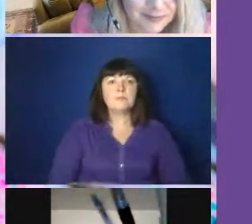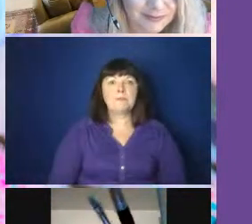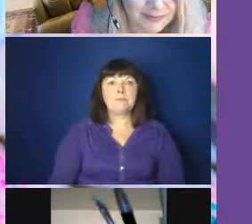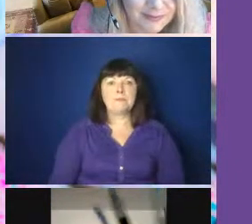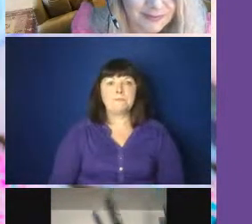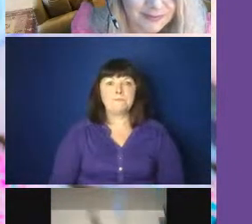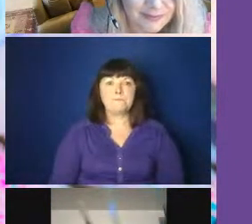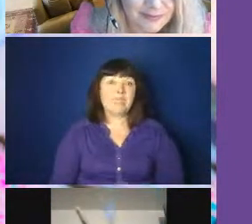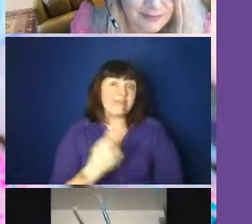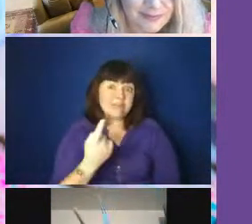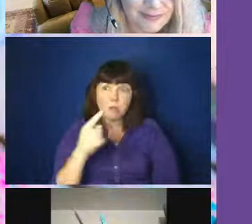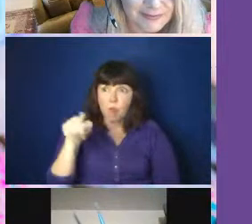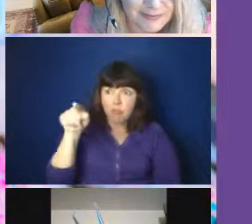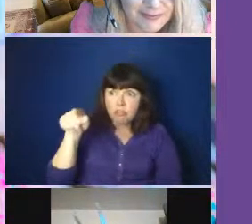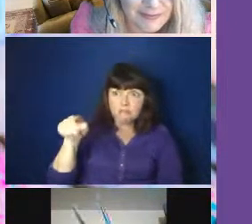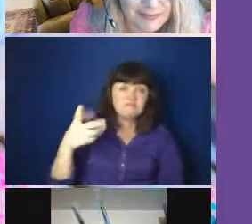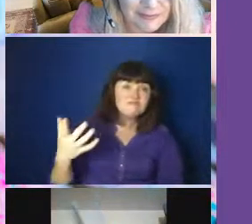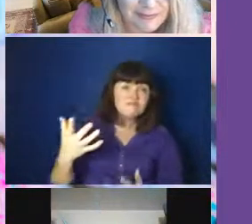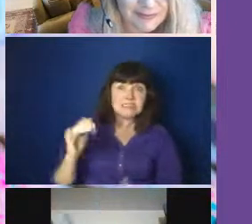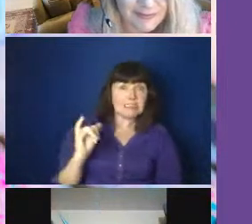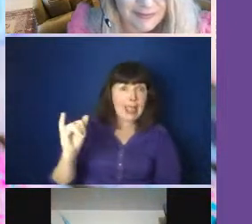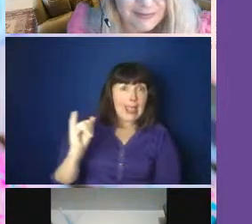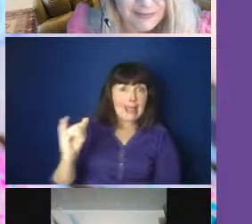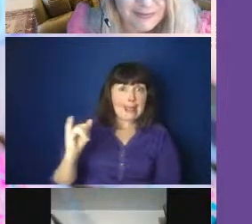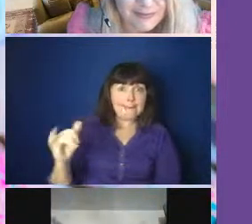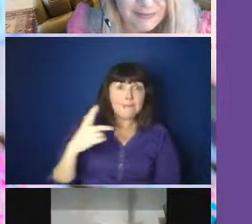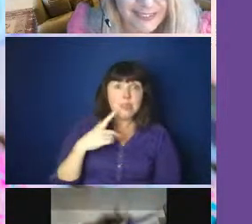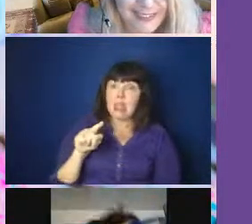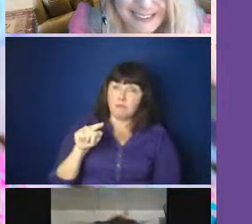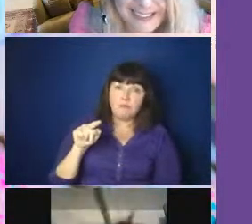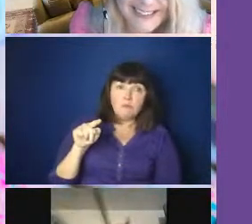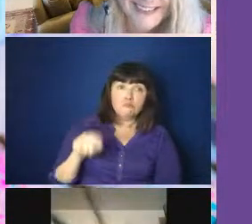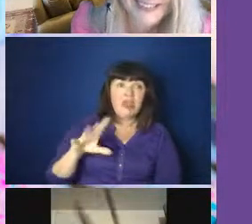completely stuffed, then press everything.